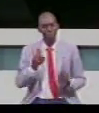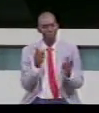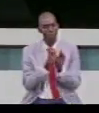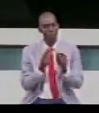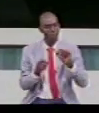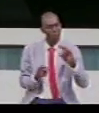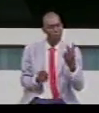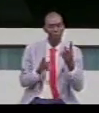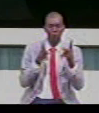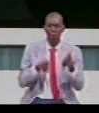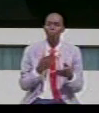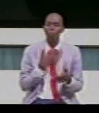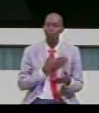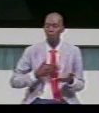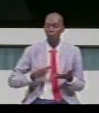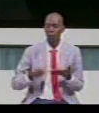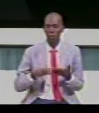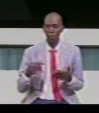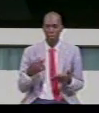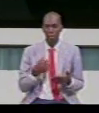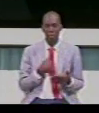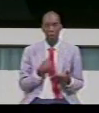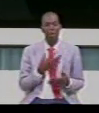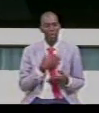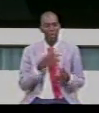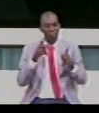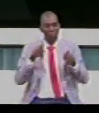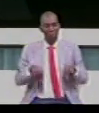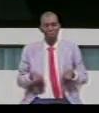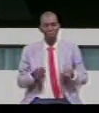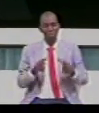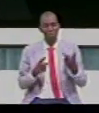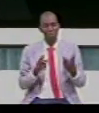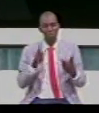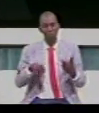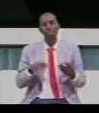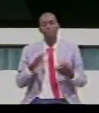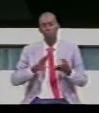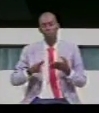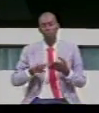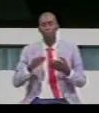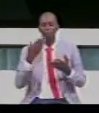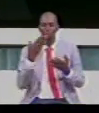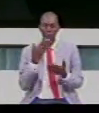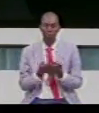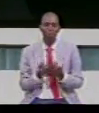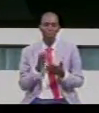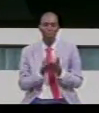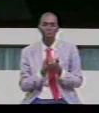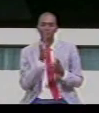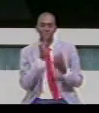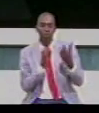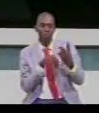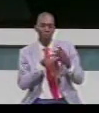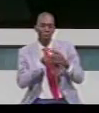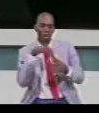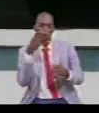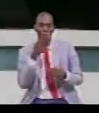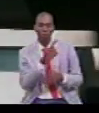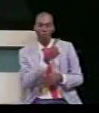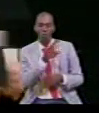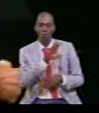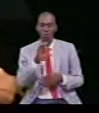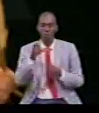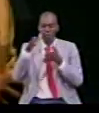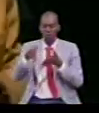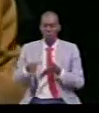please forgive me. And then he forgives. That's true. Out of 100, about the 98. And then